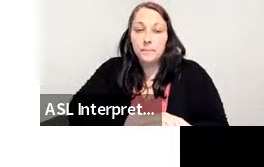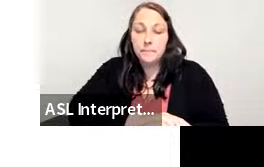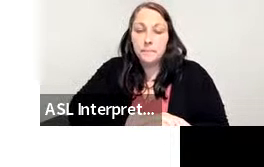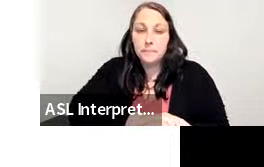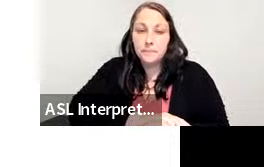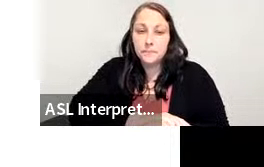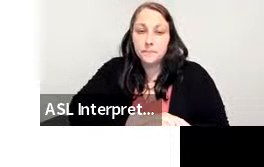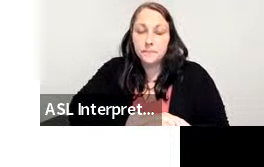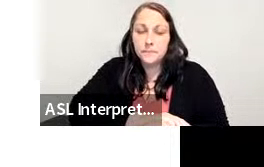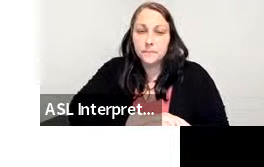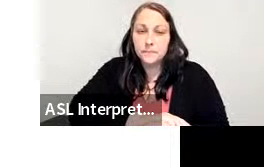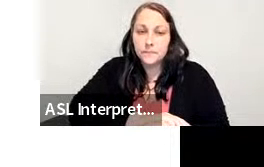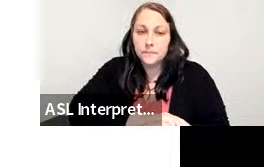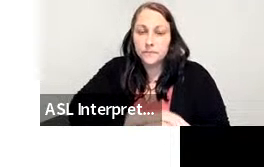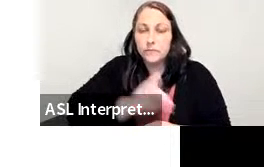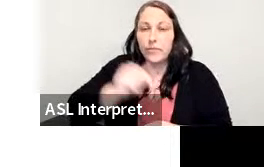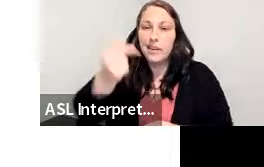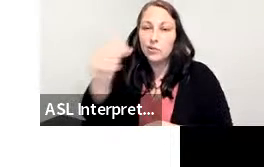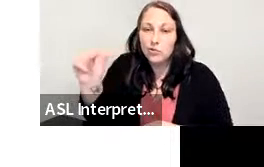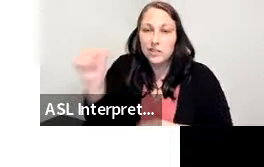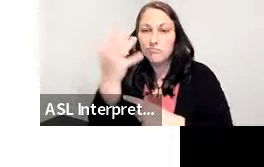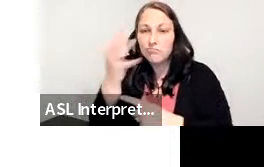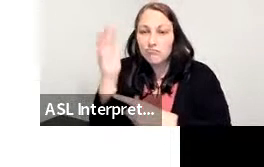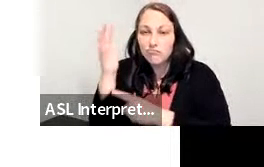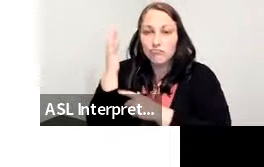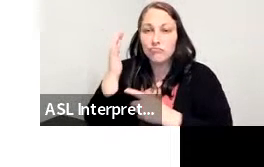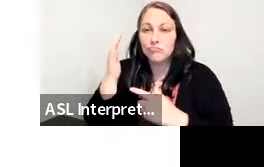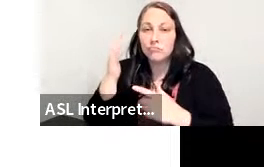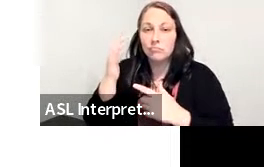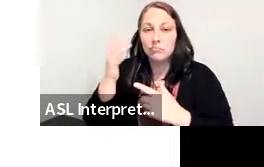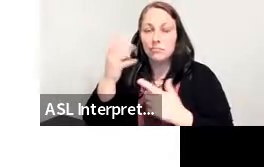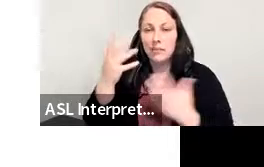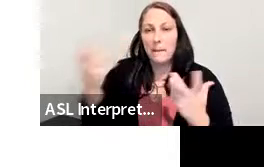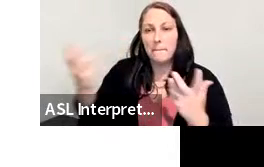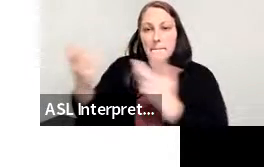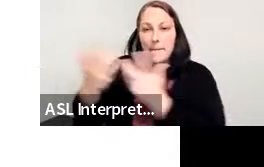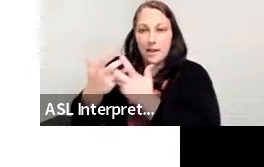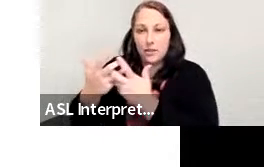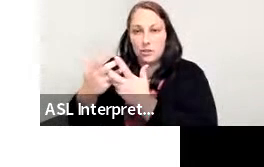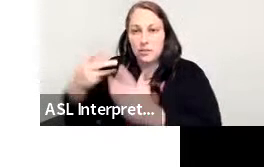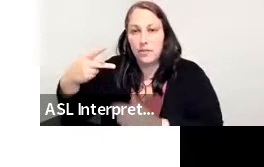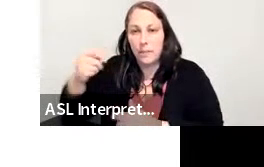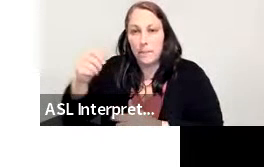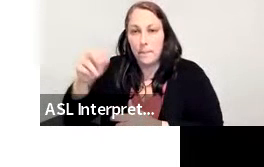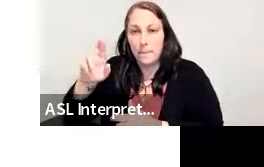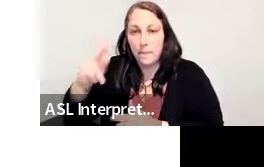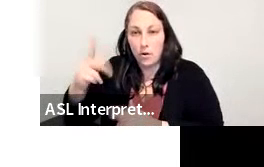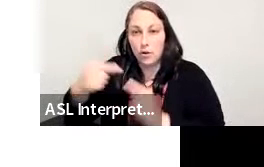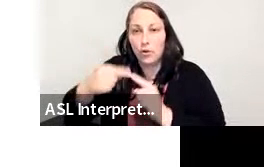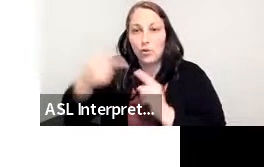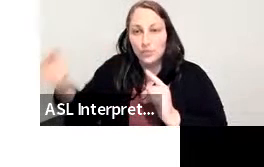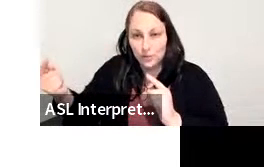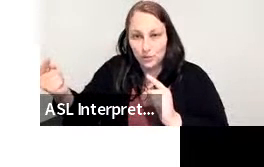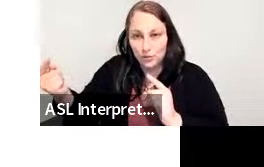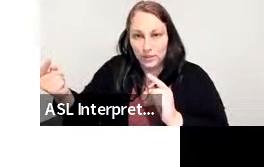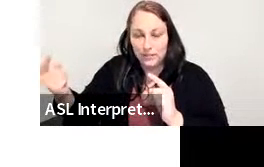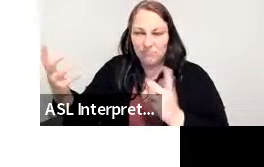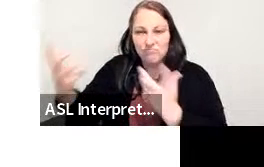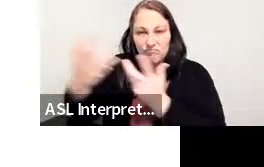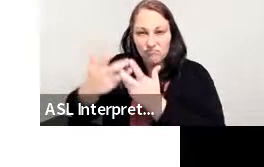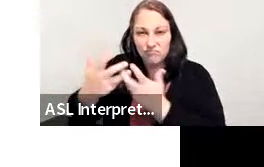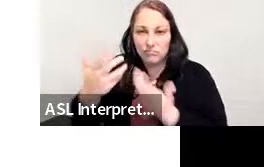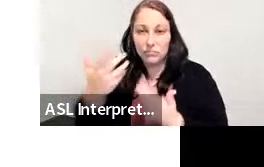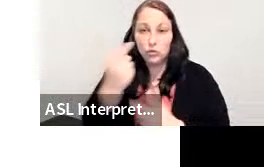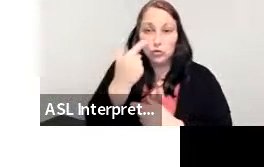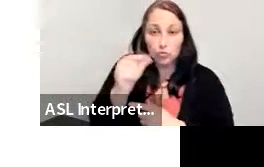of Brentwood Hamilton Park along 6th Street. And then here, this last diagram,